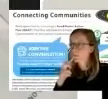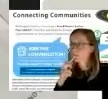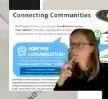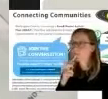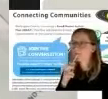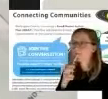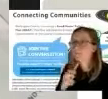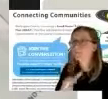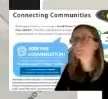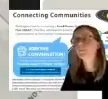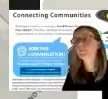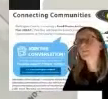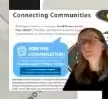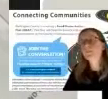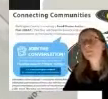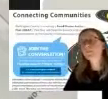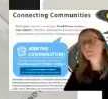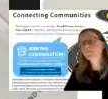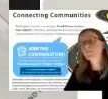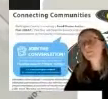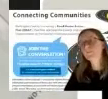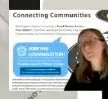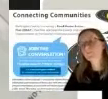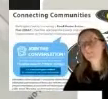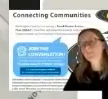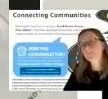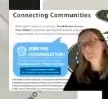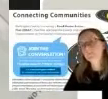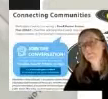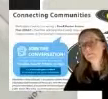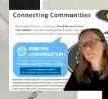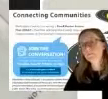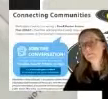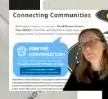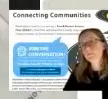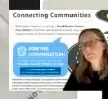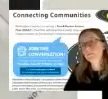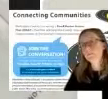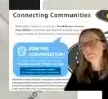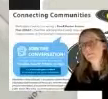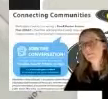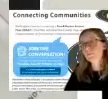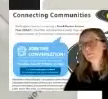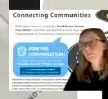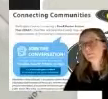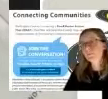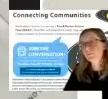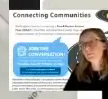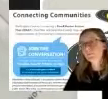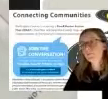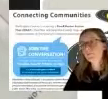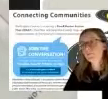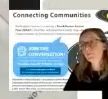one, which is the Wellington Road 7 between Elora and Salem and Highway 6 Junction. This was